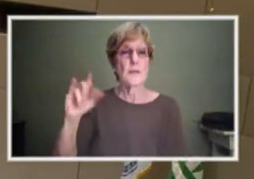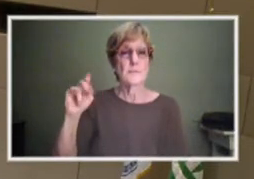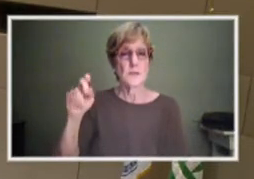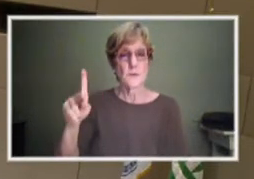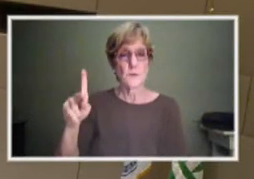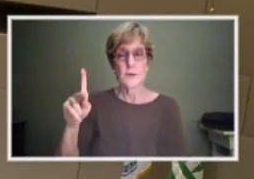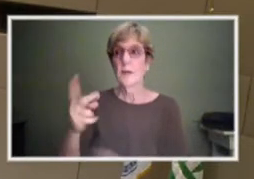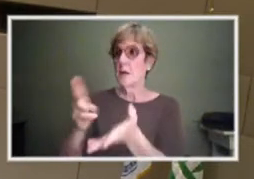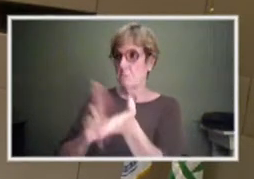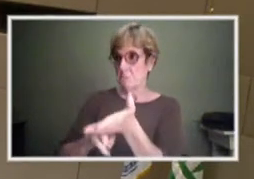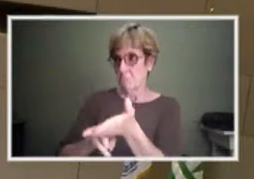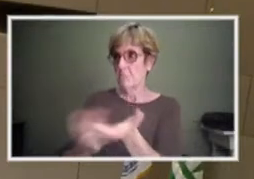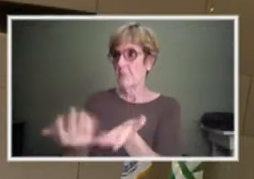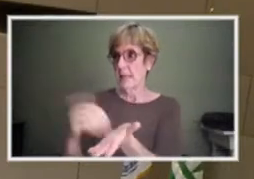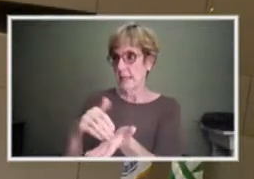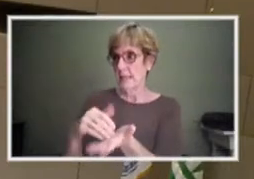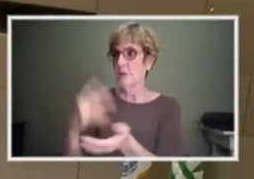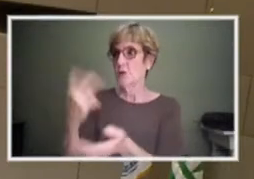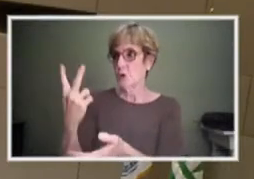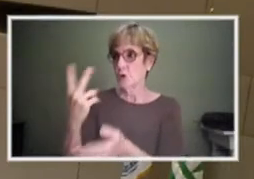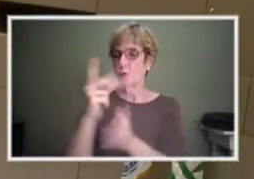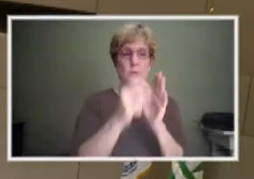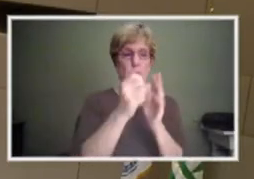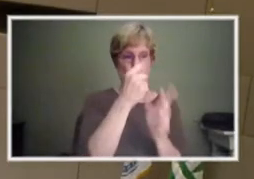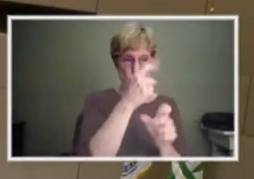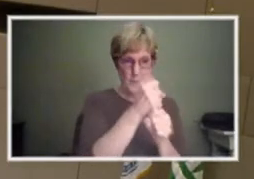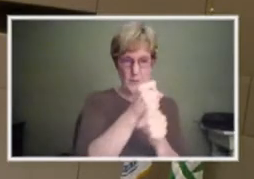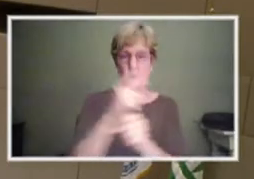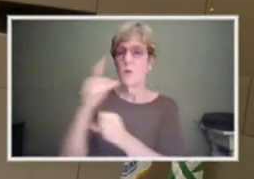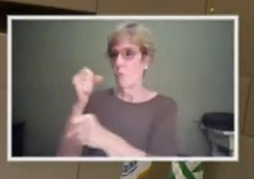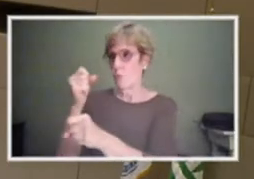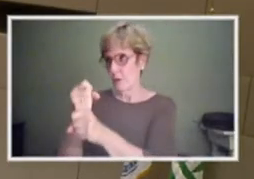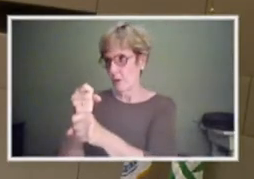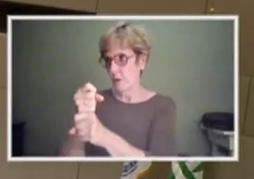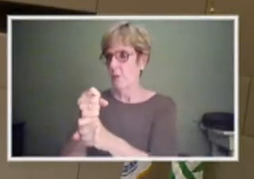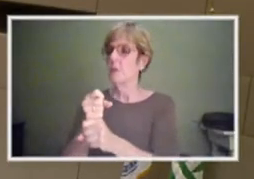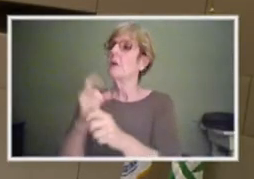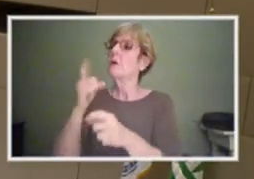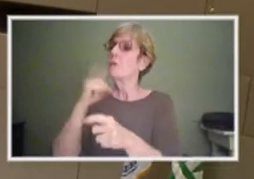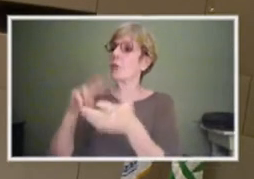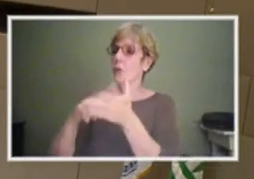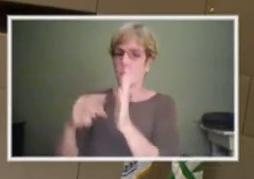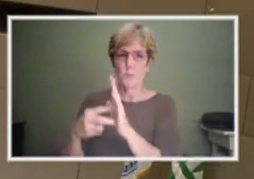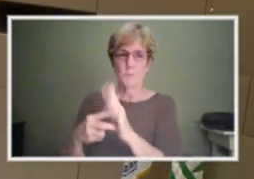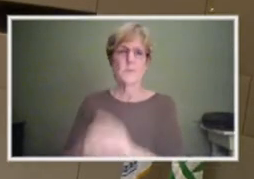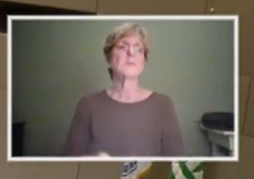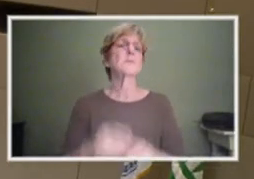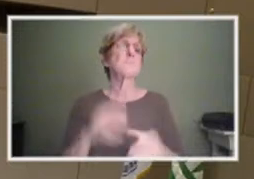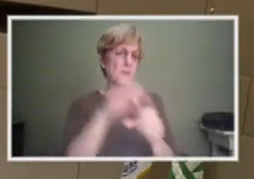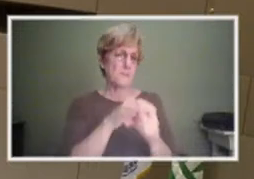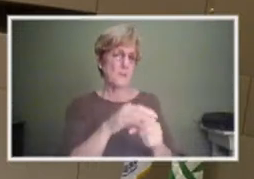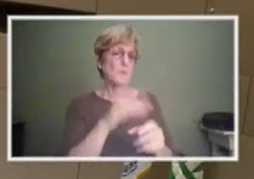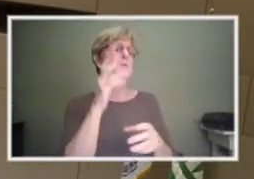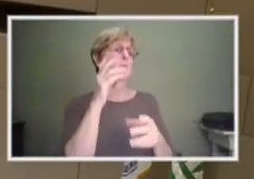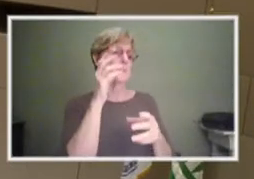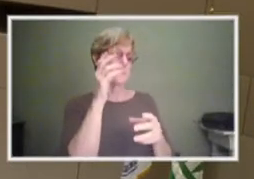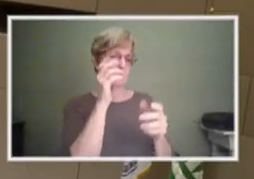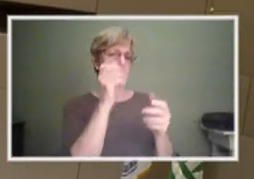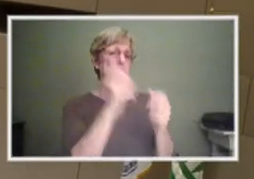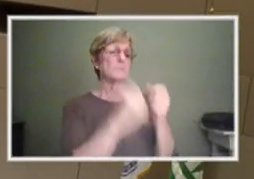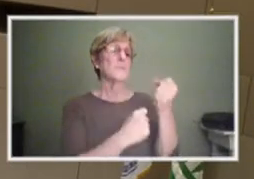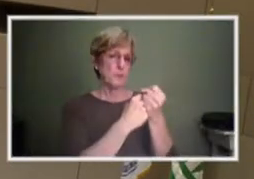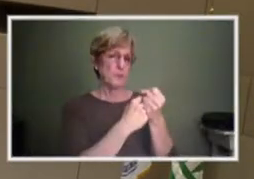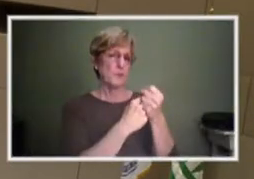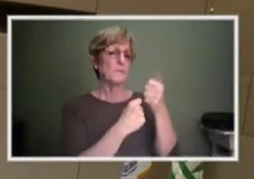for up to two one-year terms and amend its consistent in the purpose for which for approval, it was approved. A&B. We have a motion and a second.